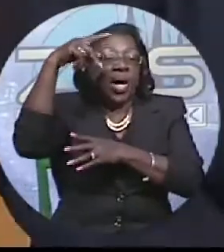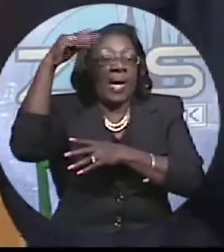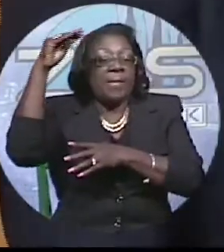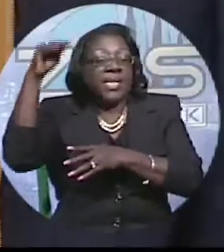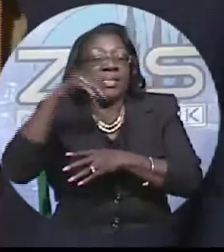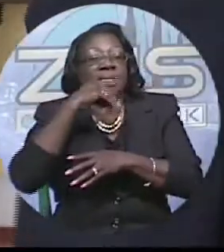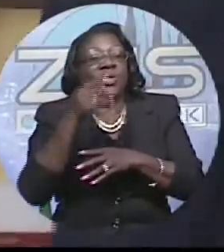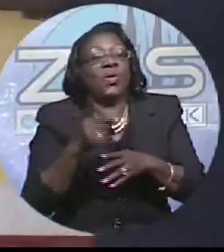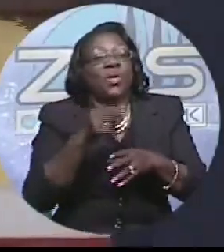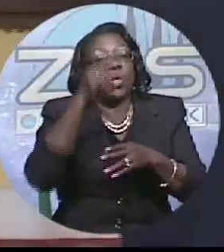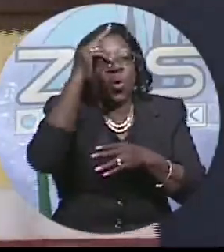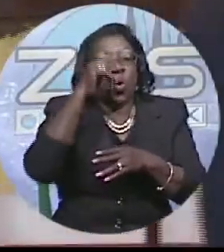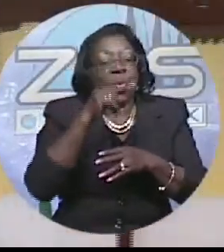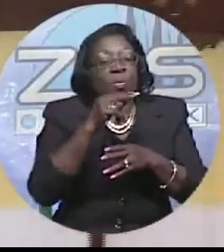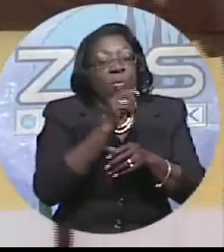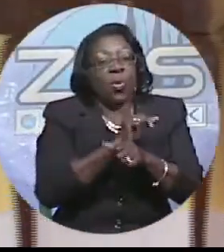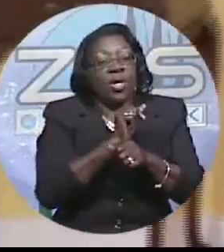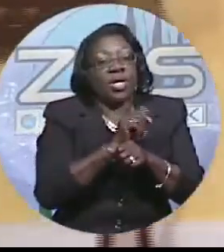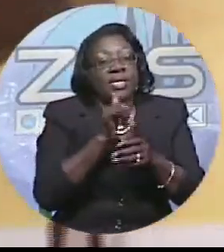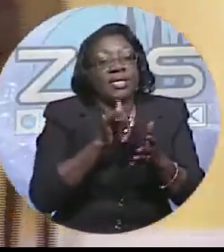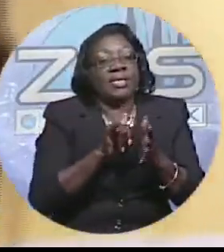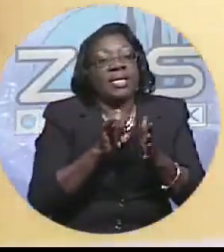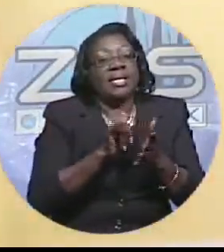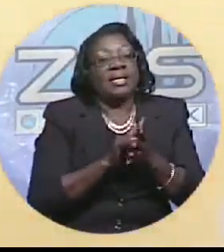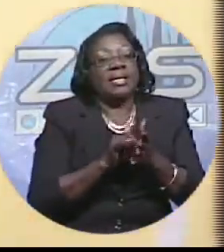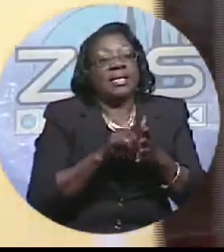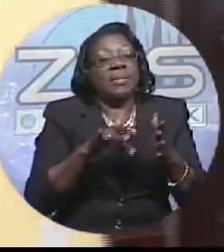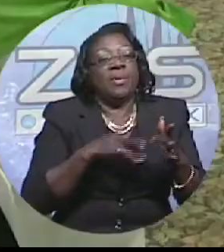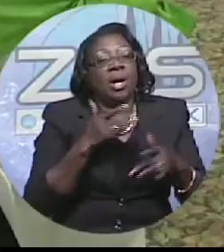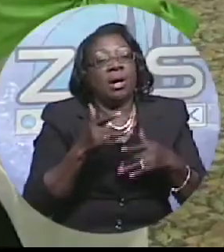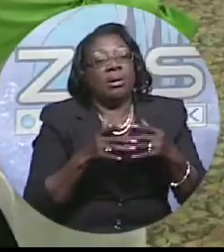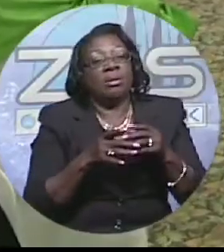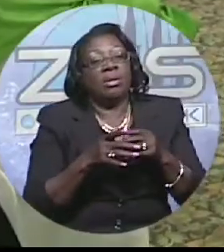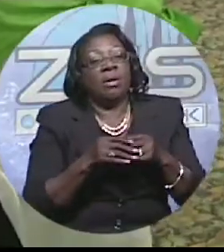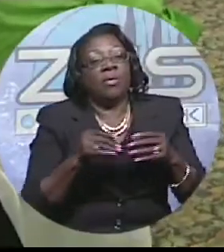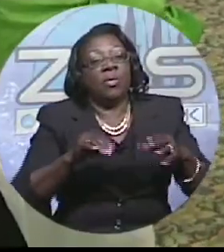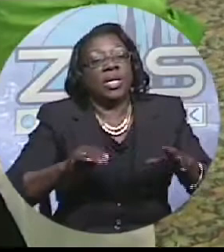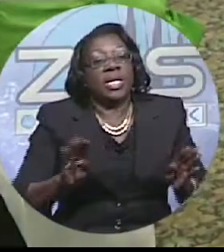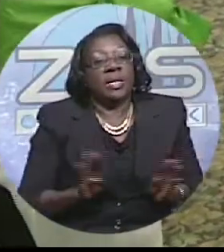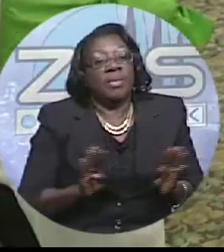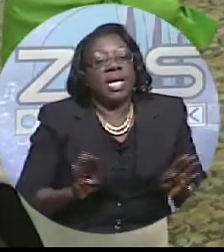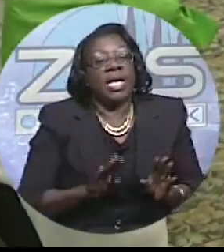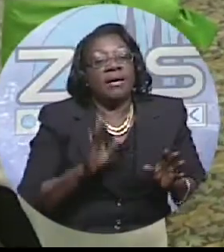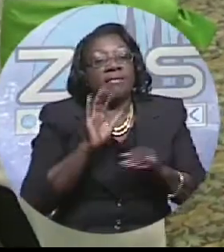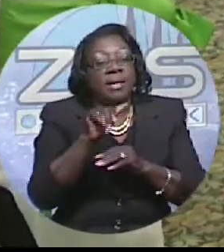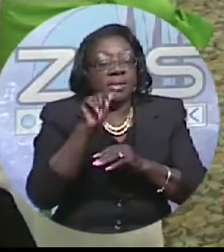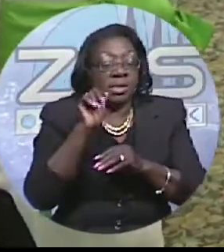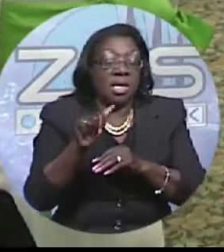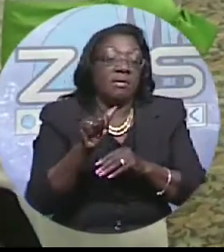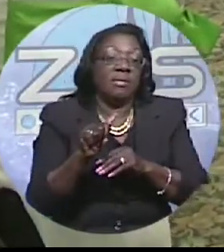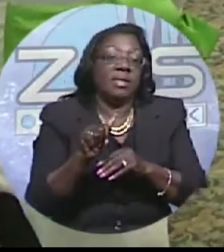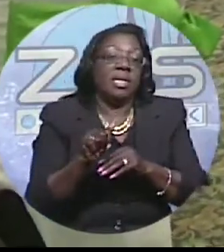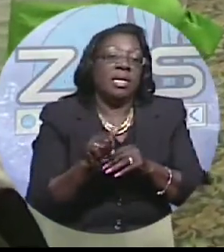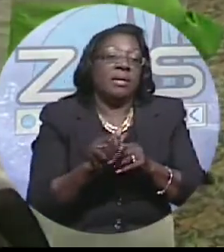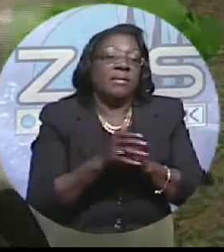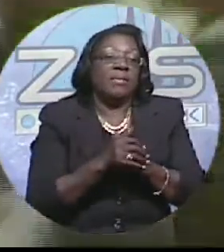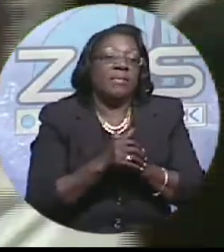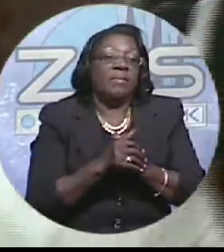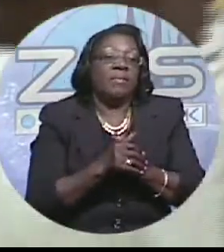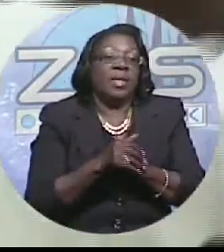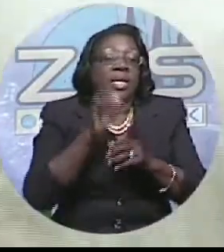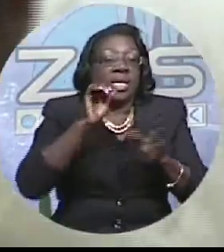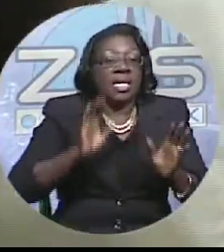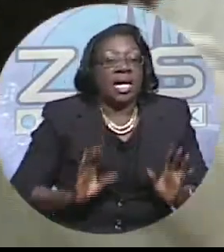are a part of an organization that prides itself on people and family. He commended the resort for establishing a positive relationship with its employees.